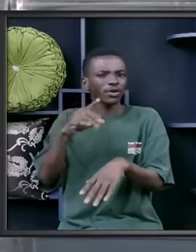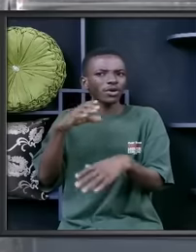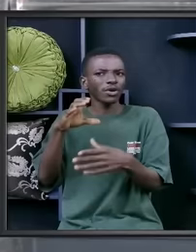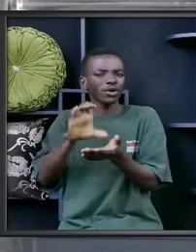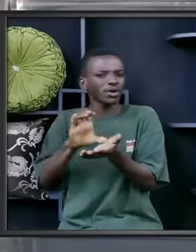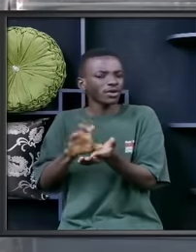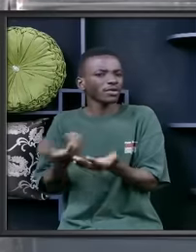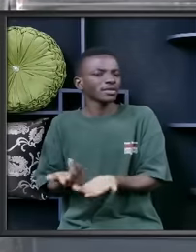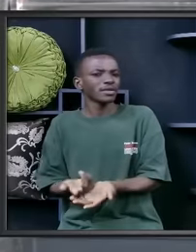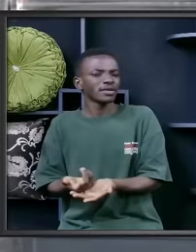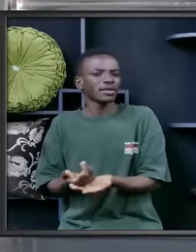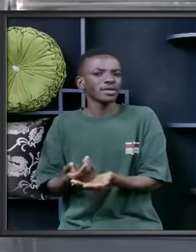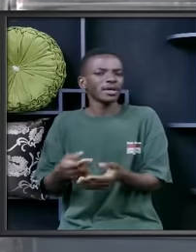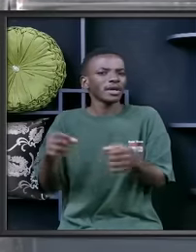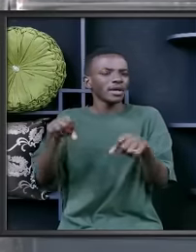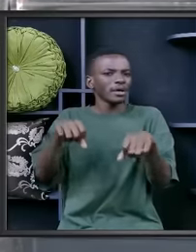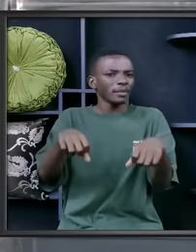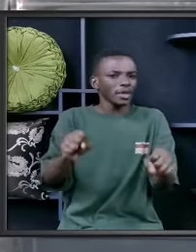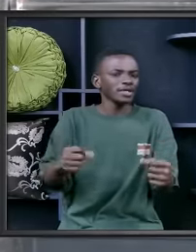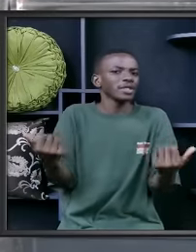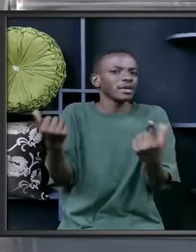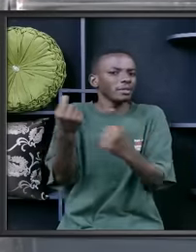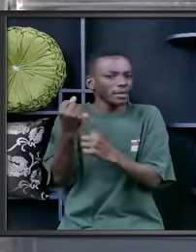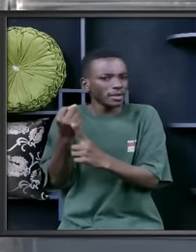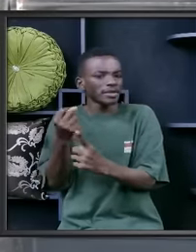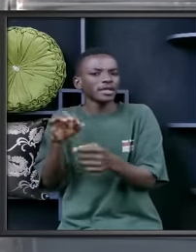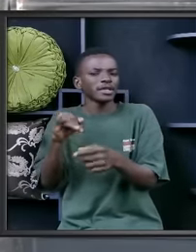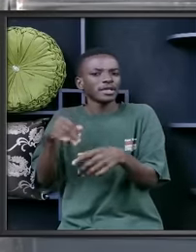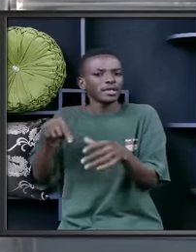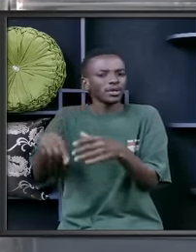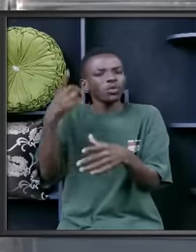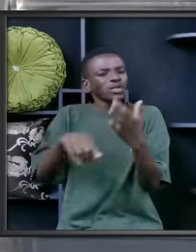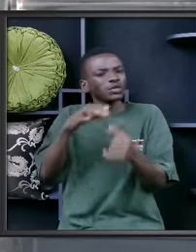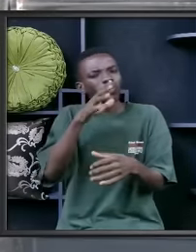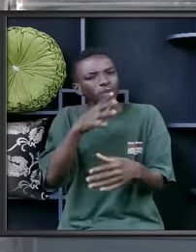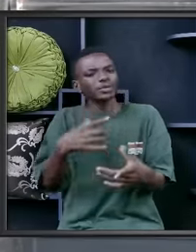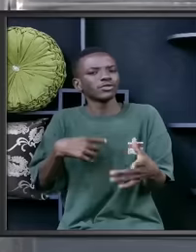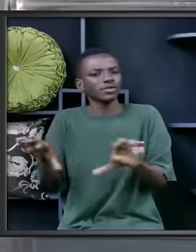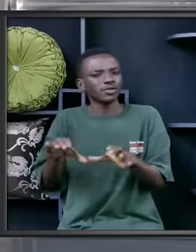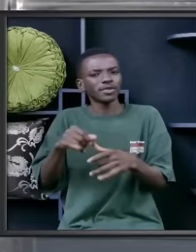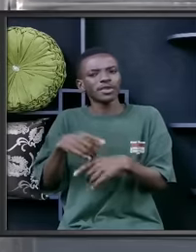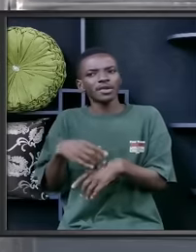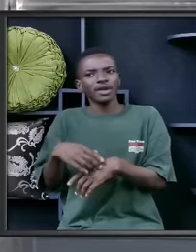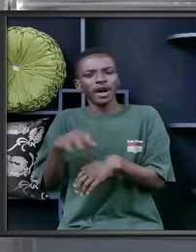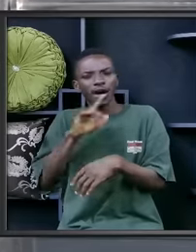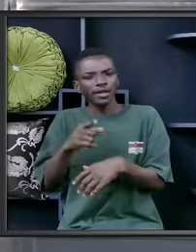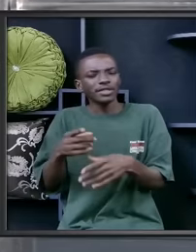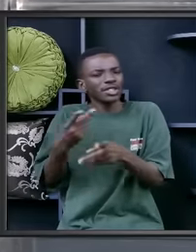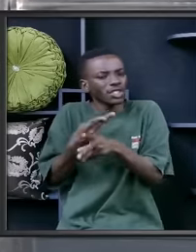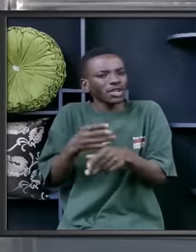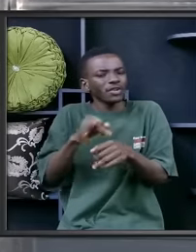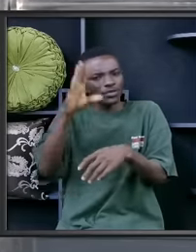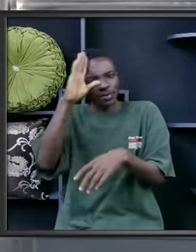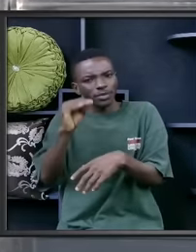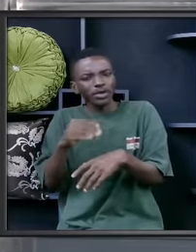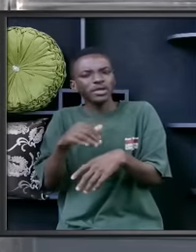then go buy credit to call. Machine come jam am for downstairs. What did the woman do? He say, Nami don't take care of the boy.